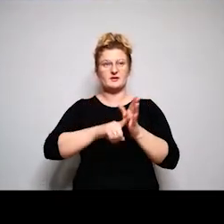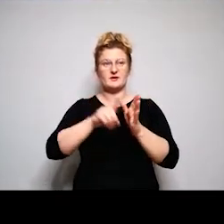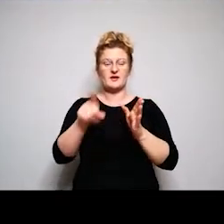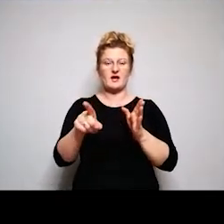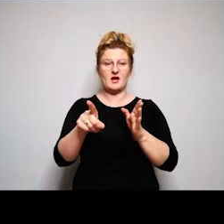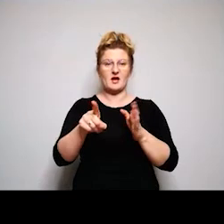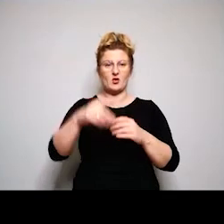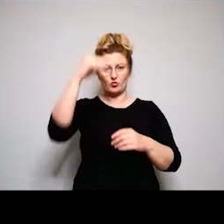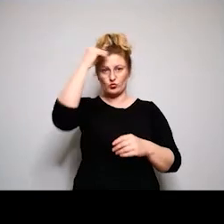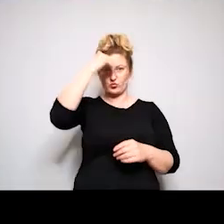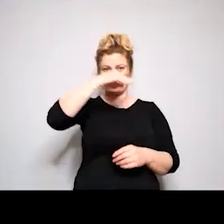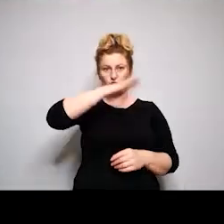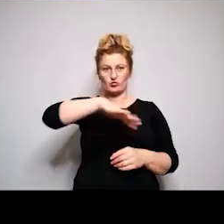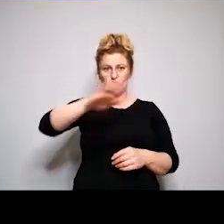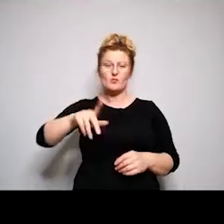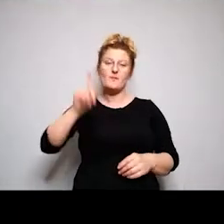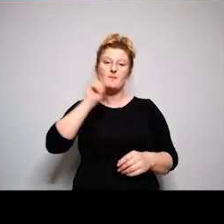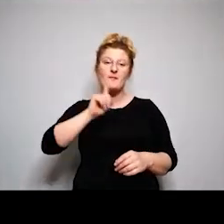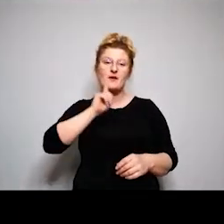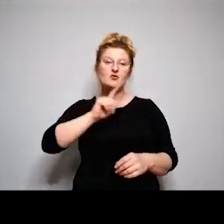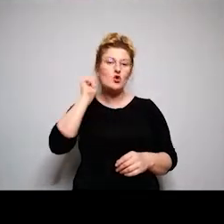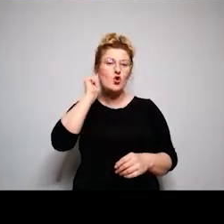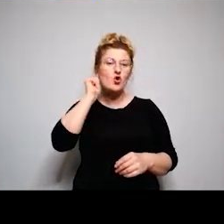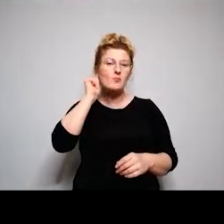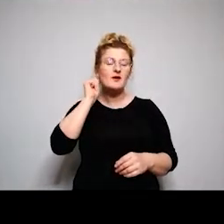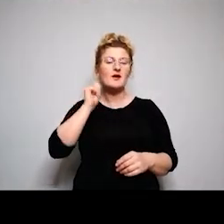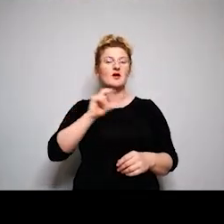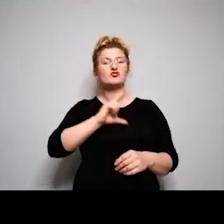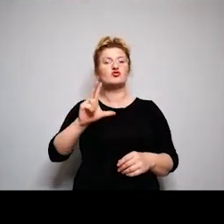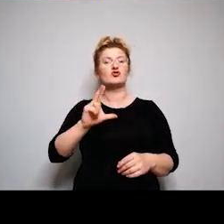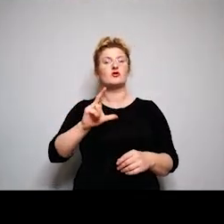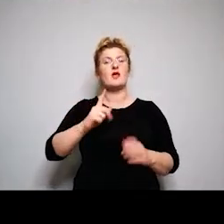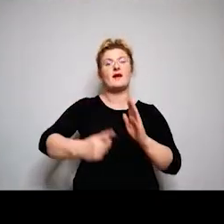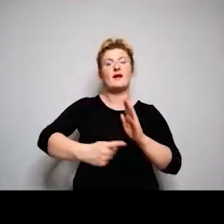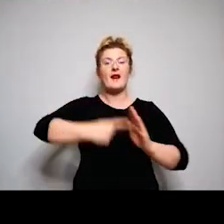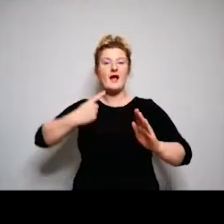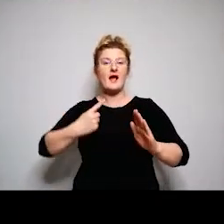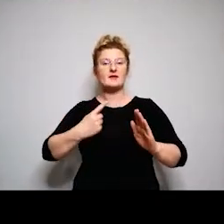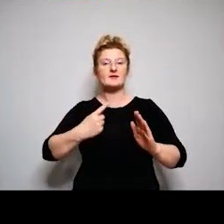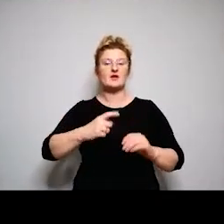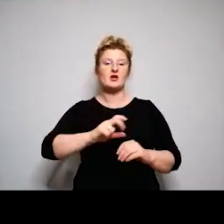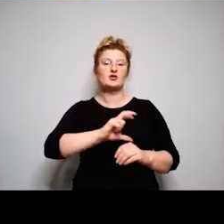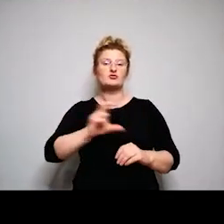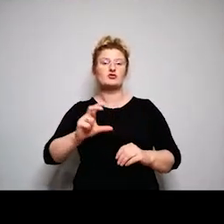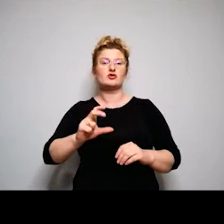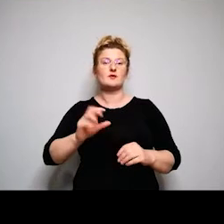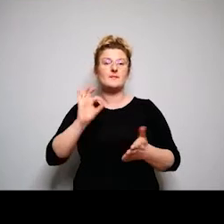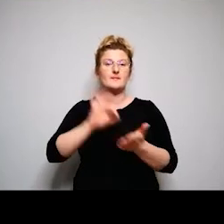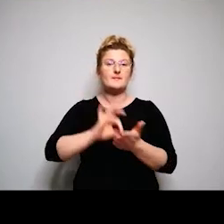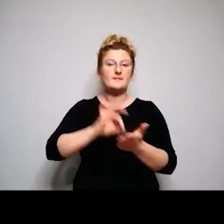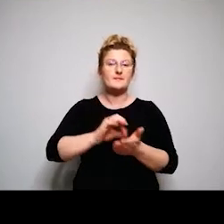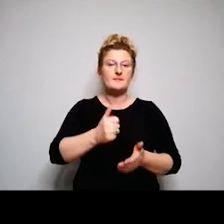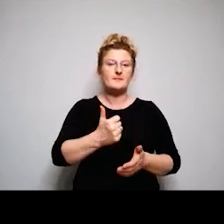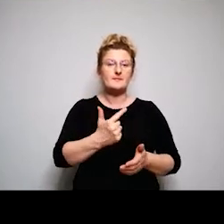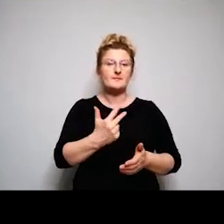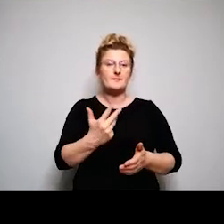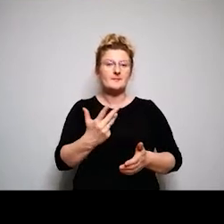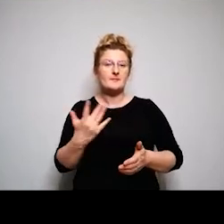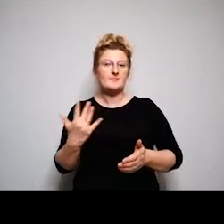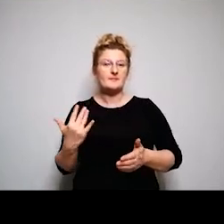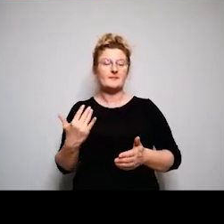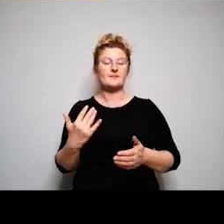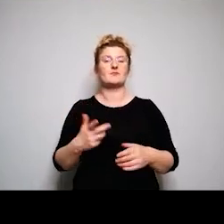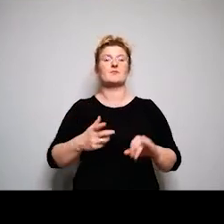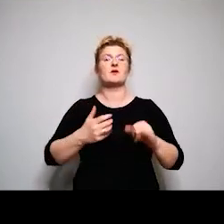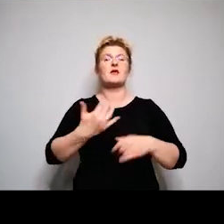time or is it a cycle of meetings? And how many hours do it takes